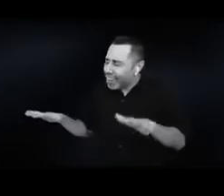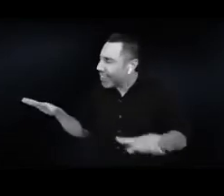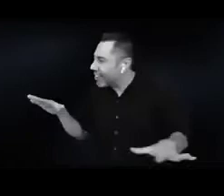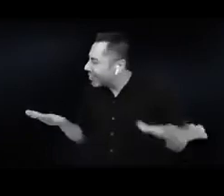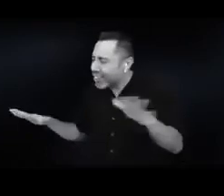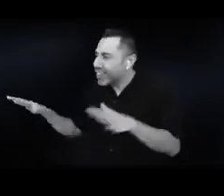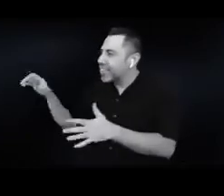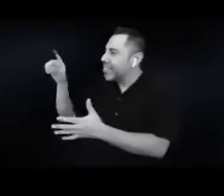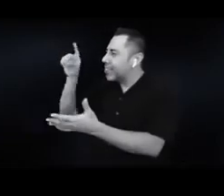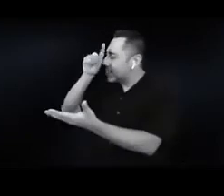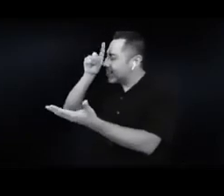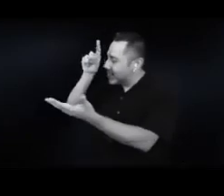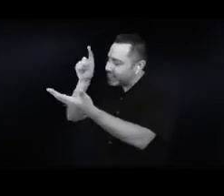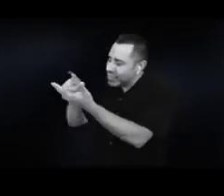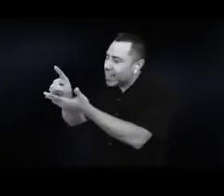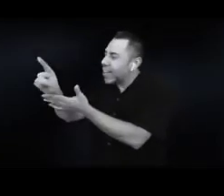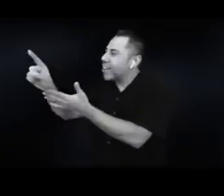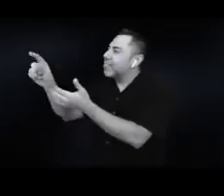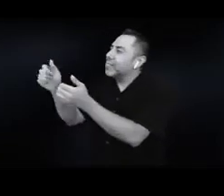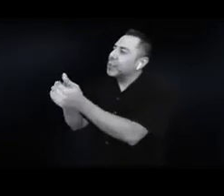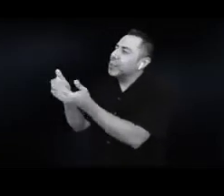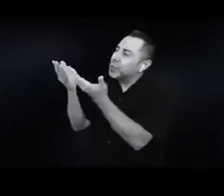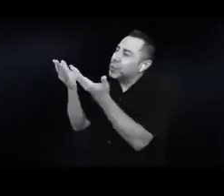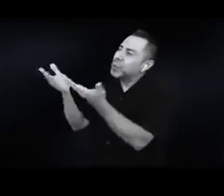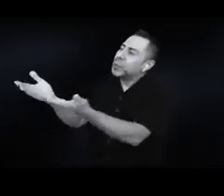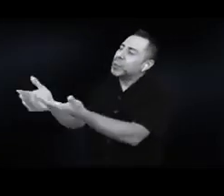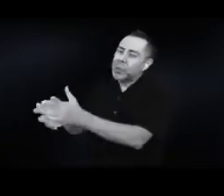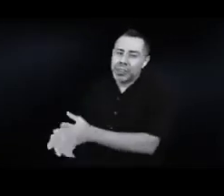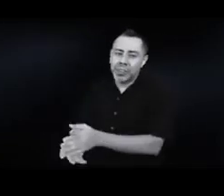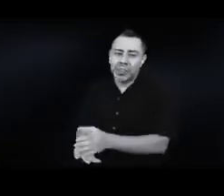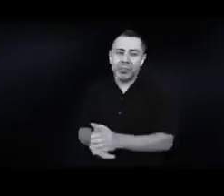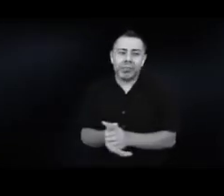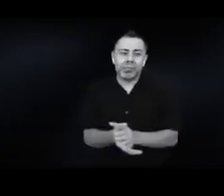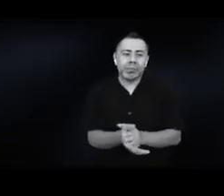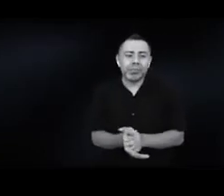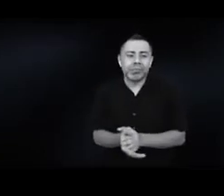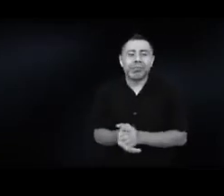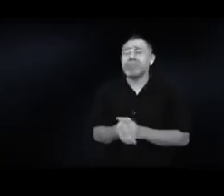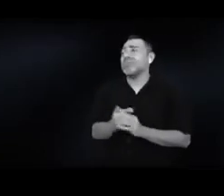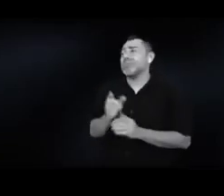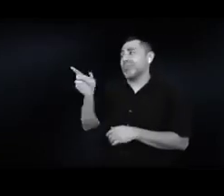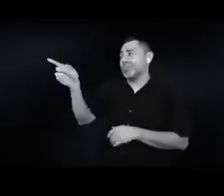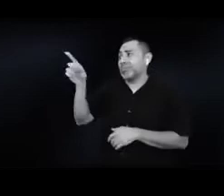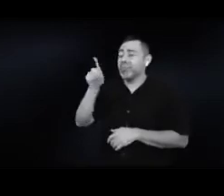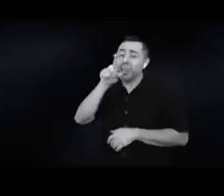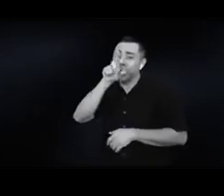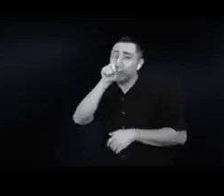you. Lonely songbird at your window